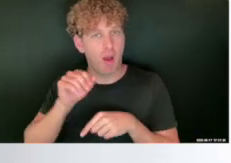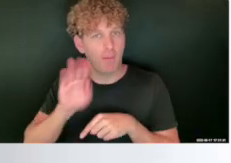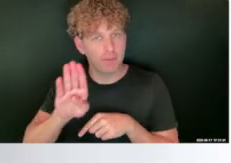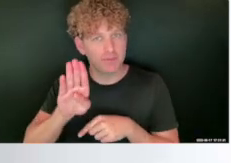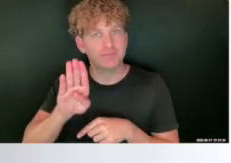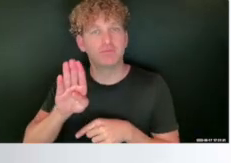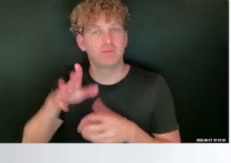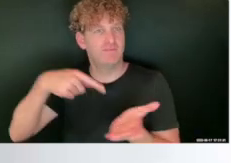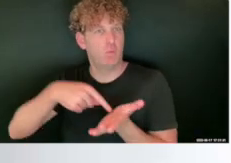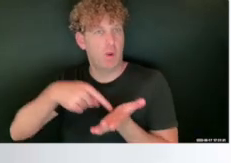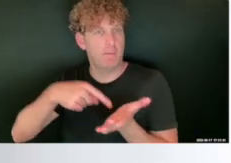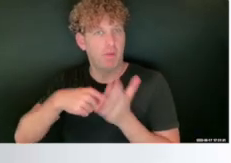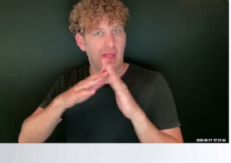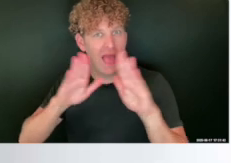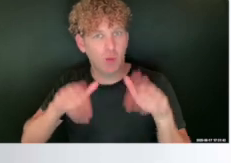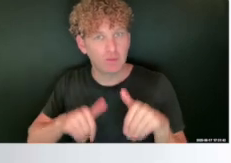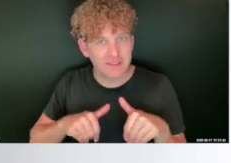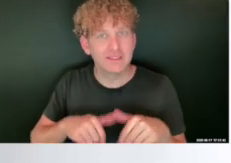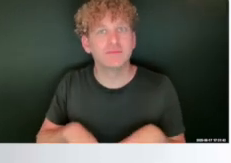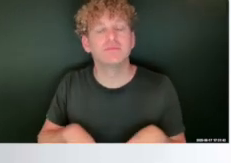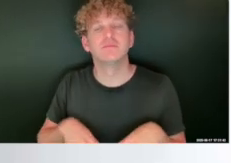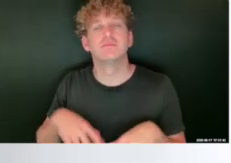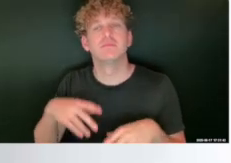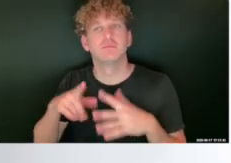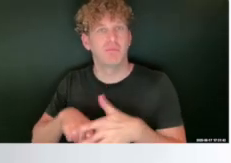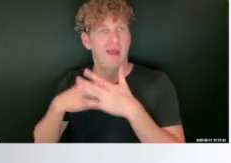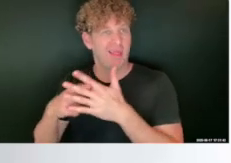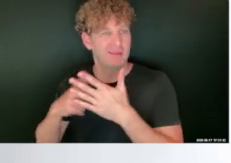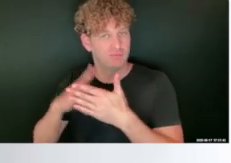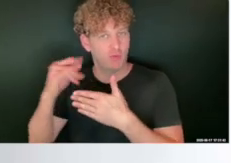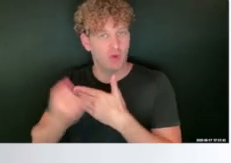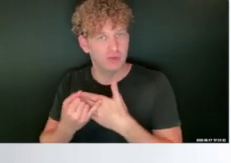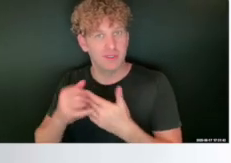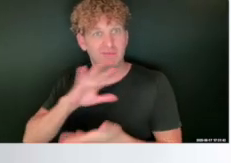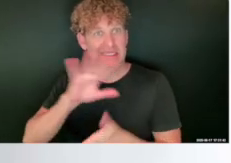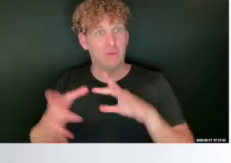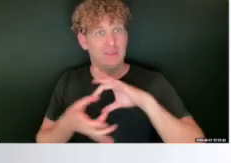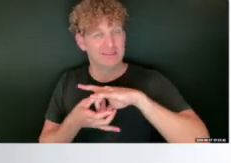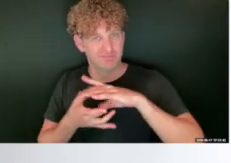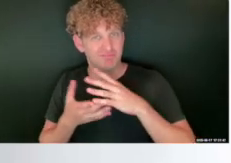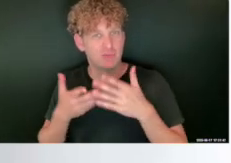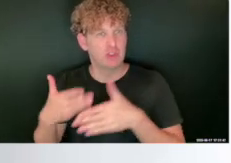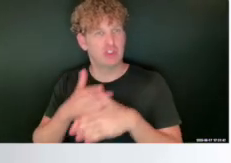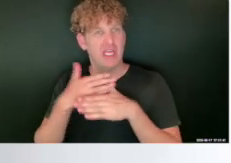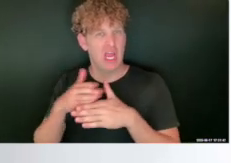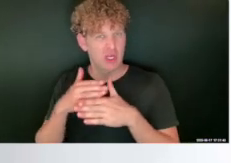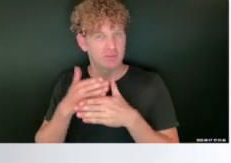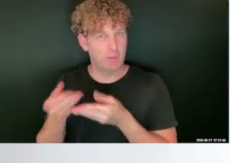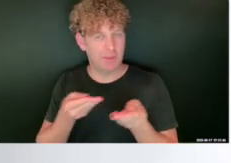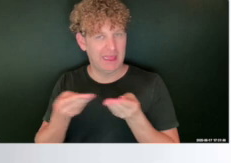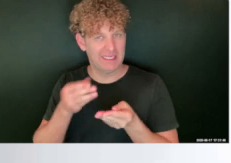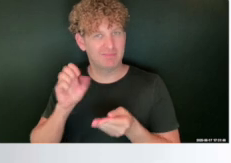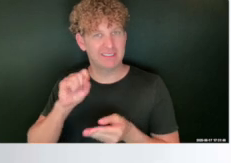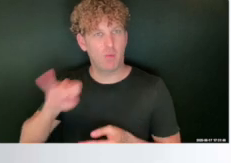clean mobility projects vouchers for projects such as zero-emission car sharing,